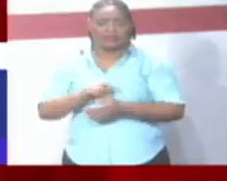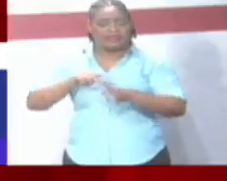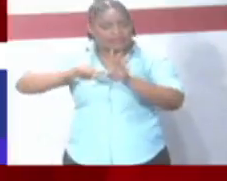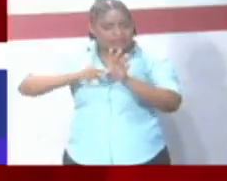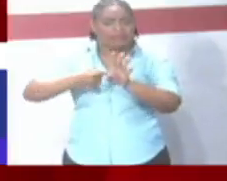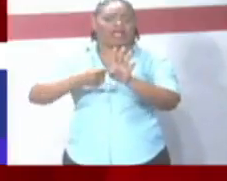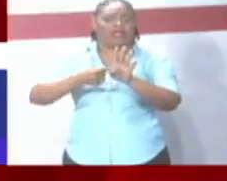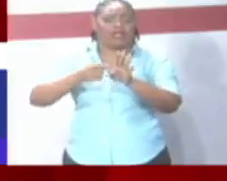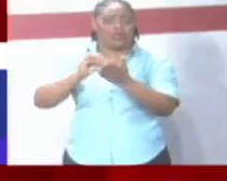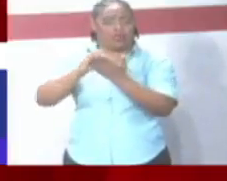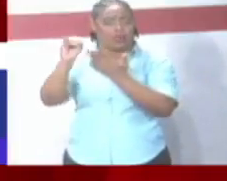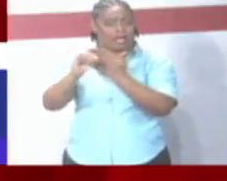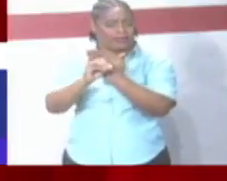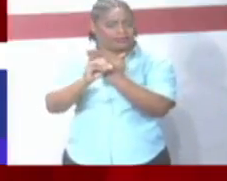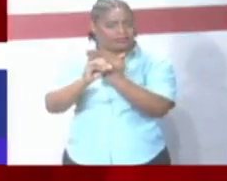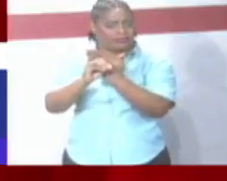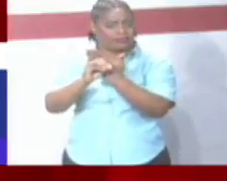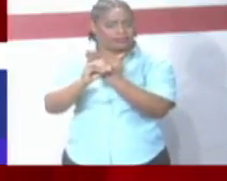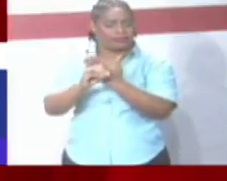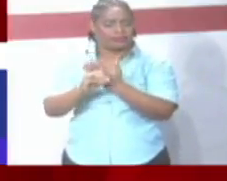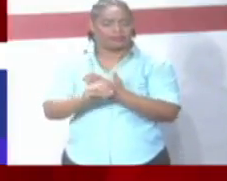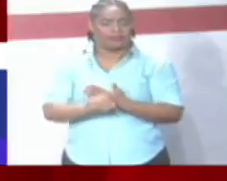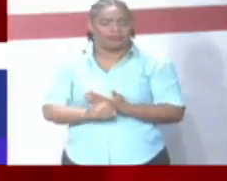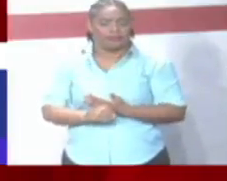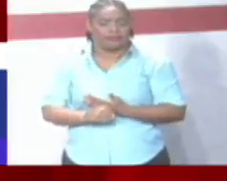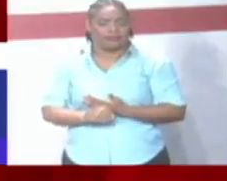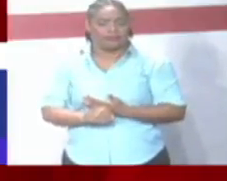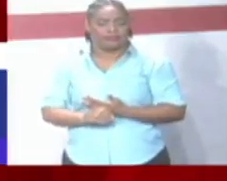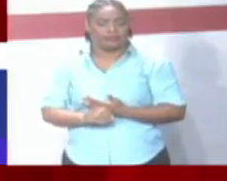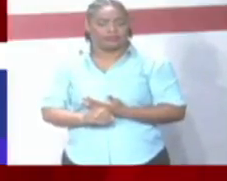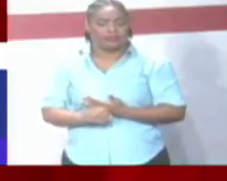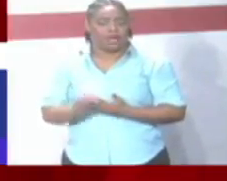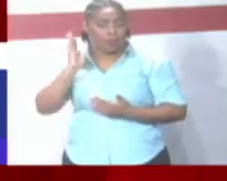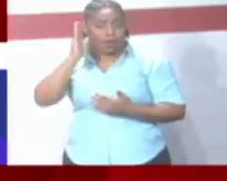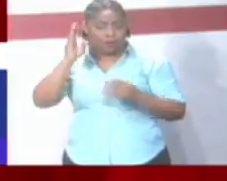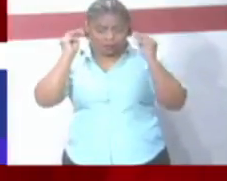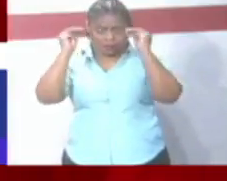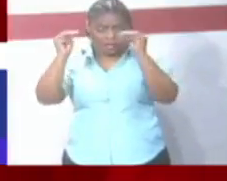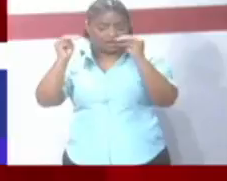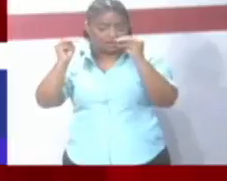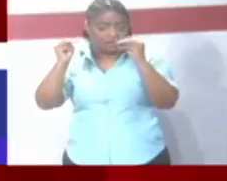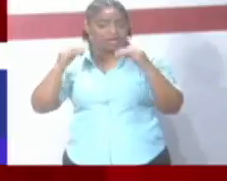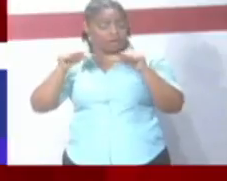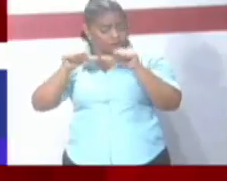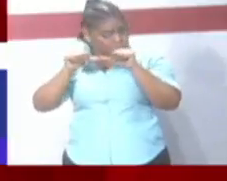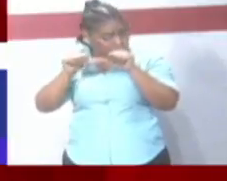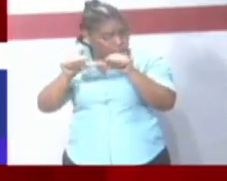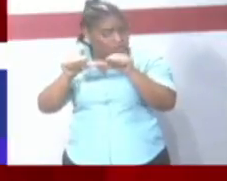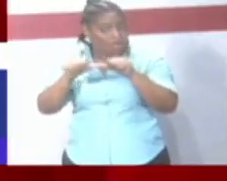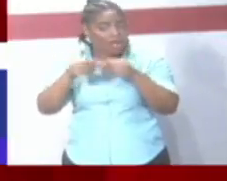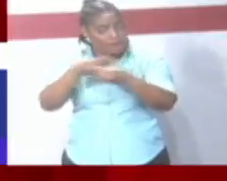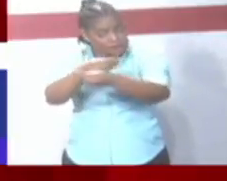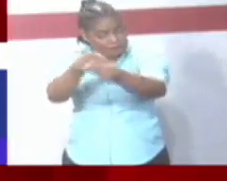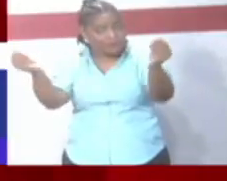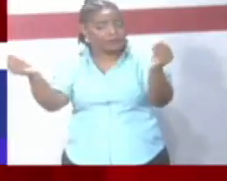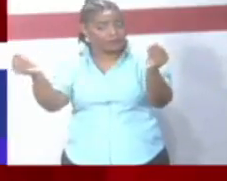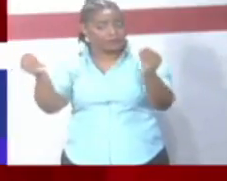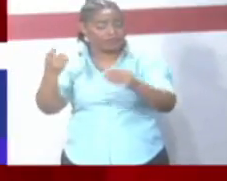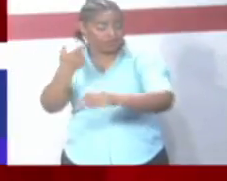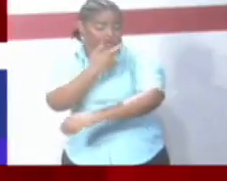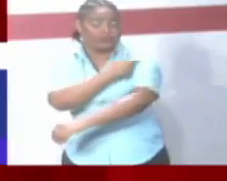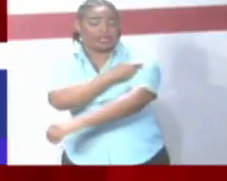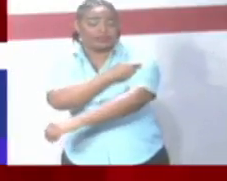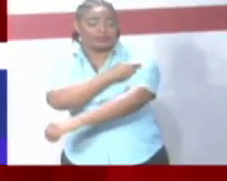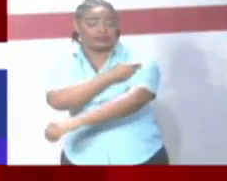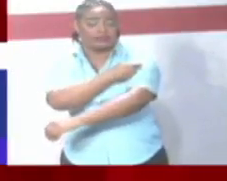going to continue with giving out these vaccines? And can you tell me how many they will buy? And would it be given out in tandem with